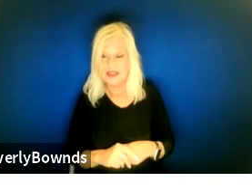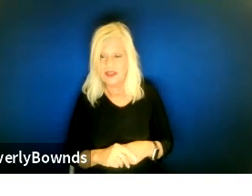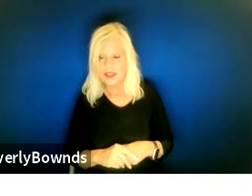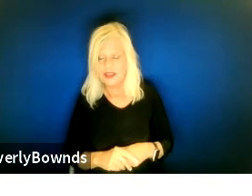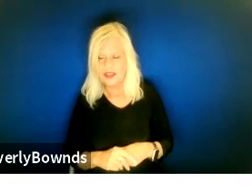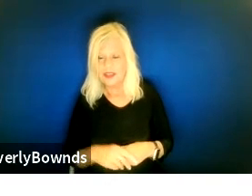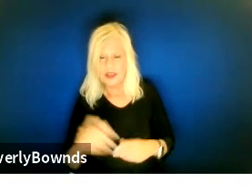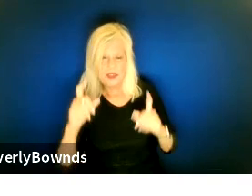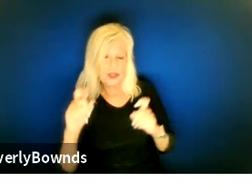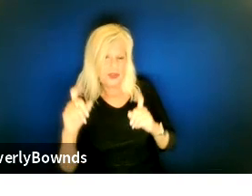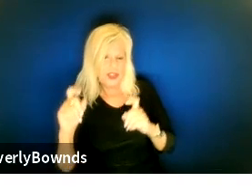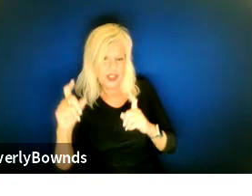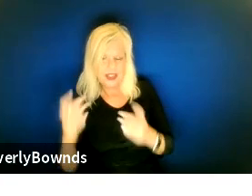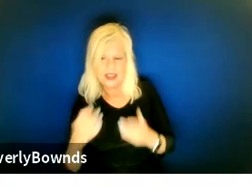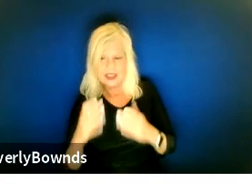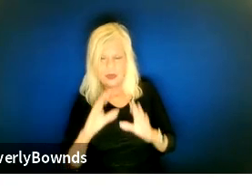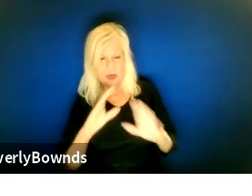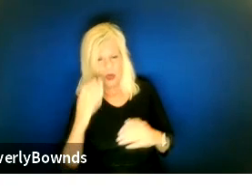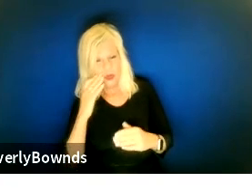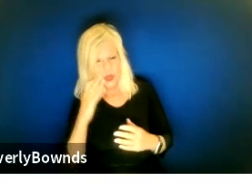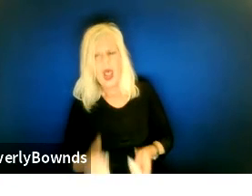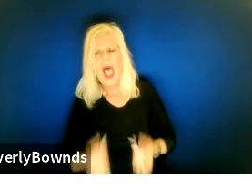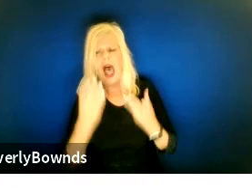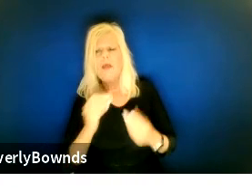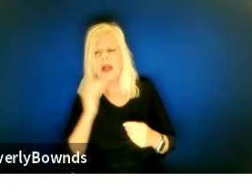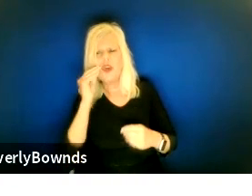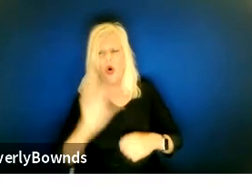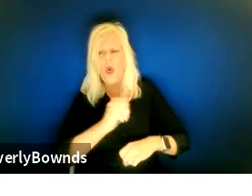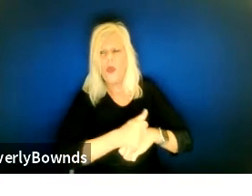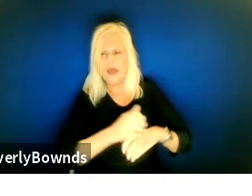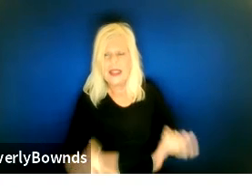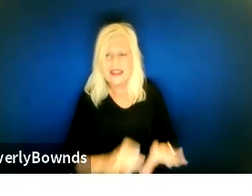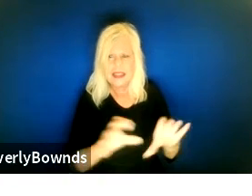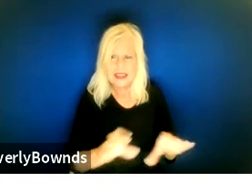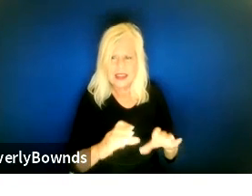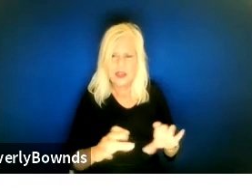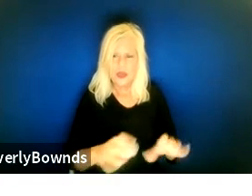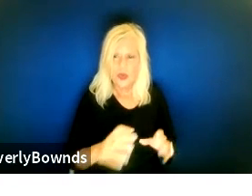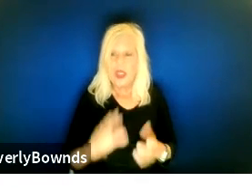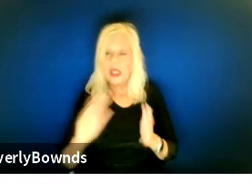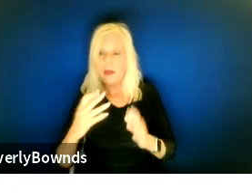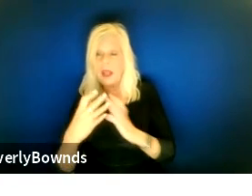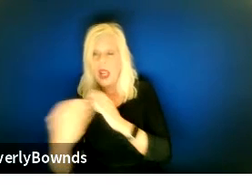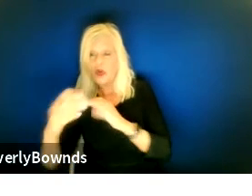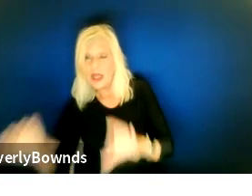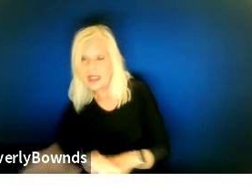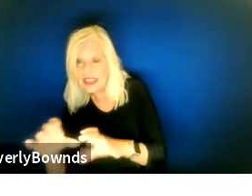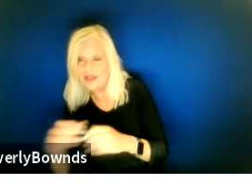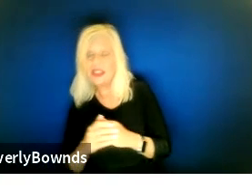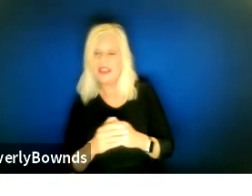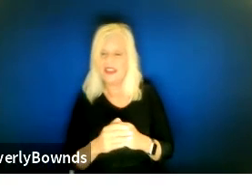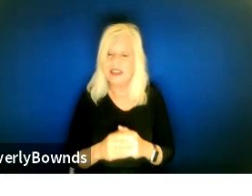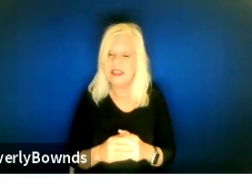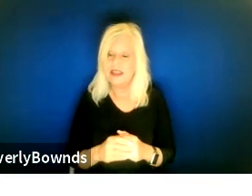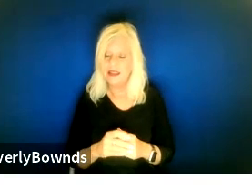here. The coach will know how much of home-based exercising the participant is doing versus outdoor activities based on our